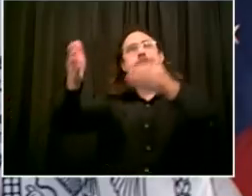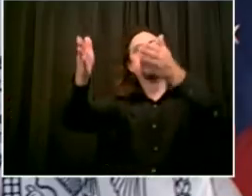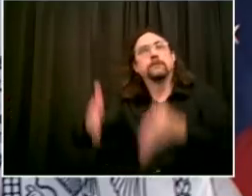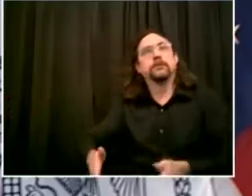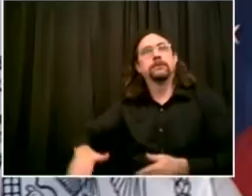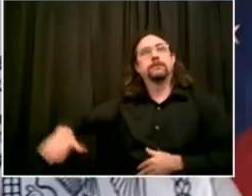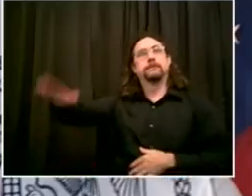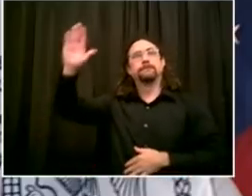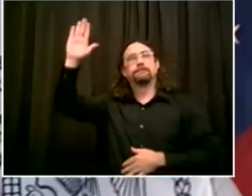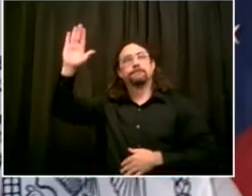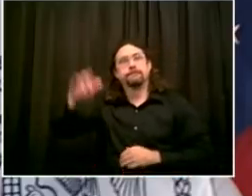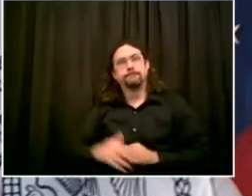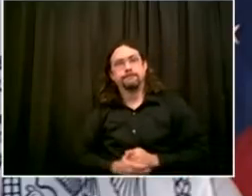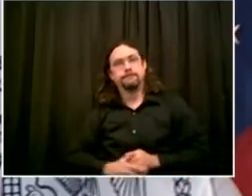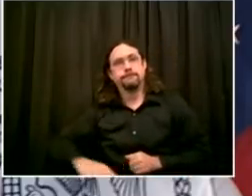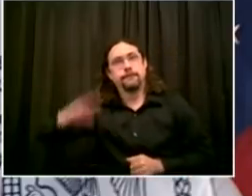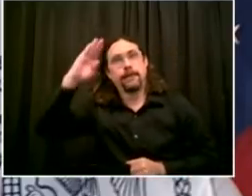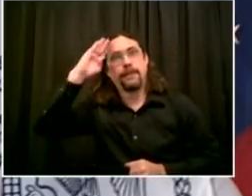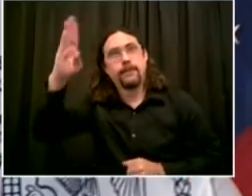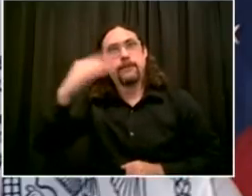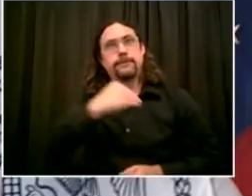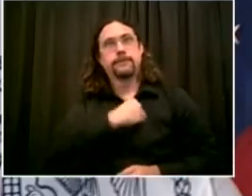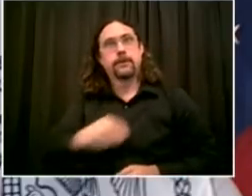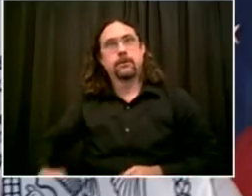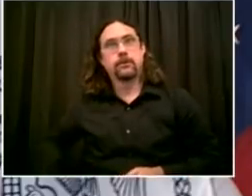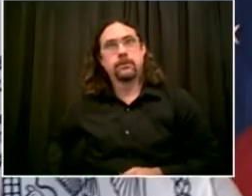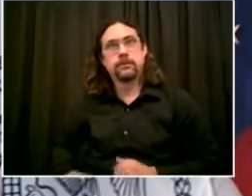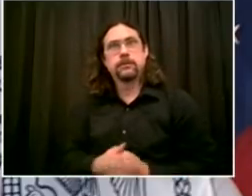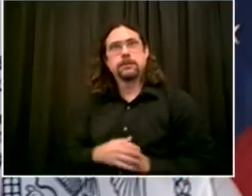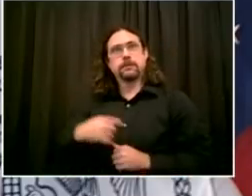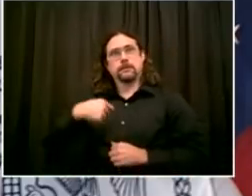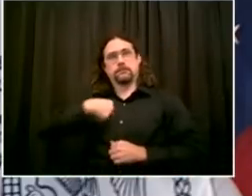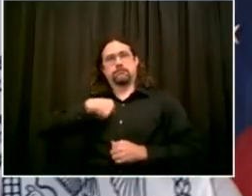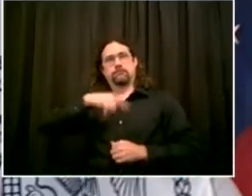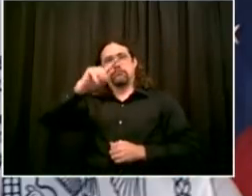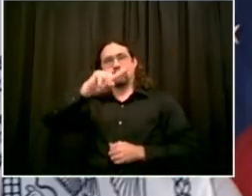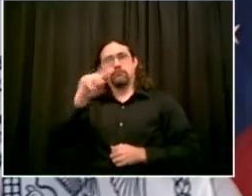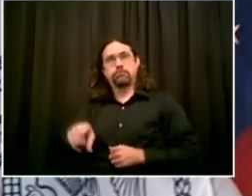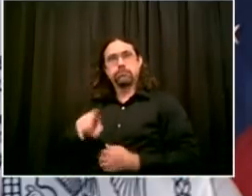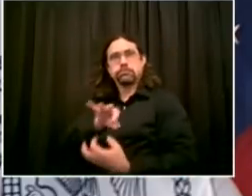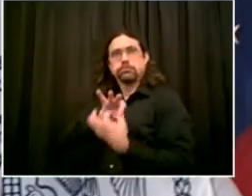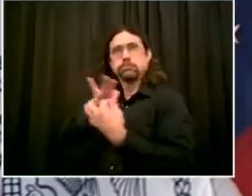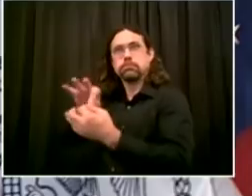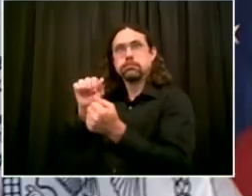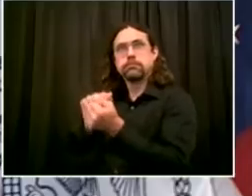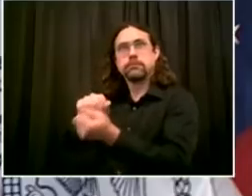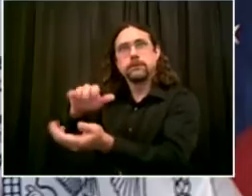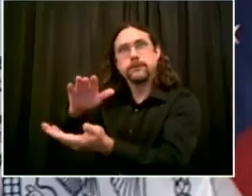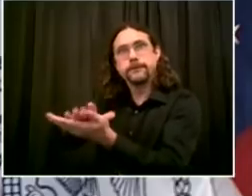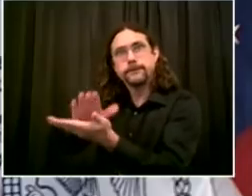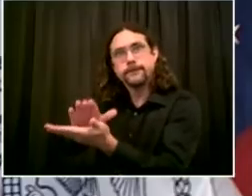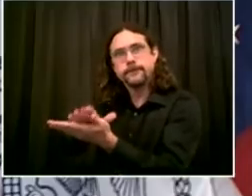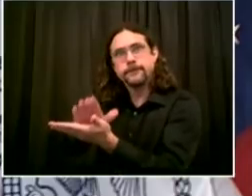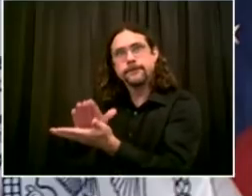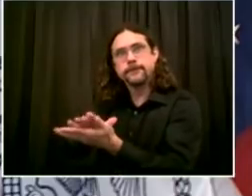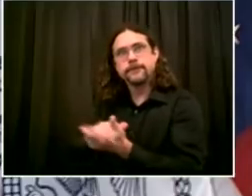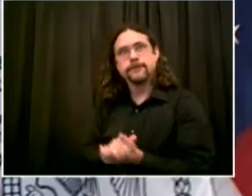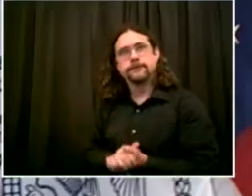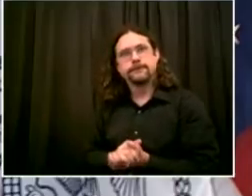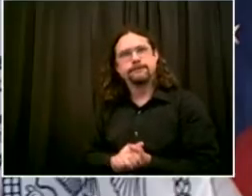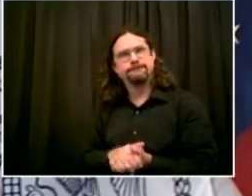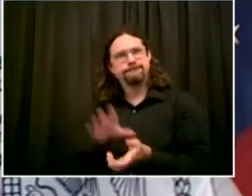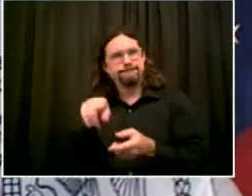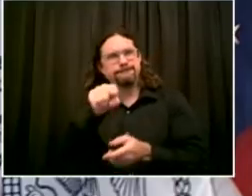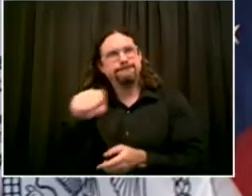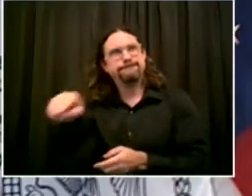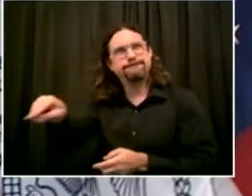I gather those include, the teacher being unknown to students, sporadic live instruction, students